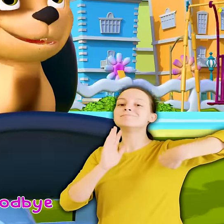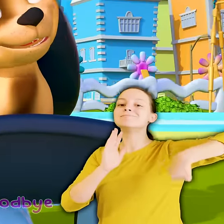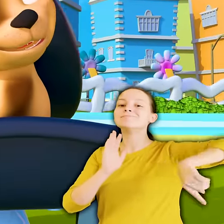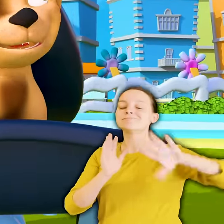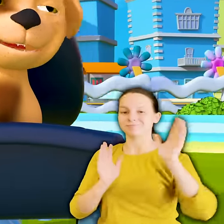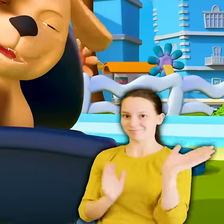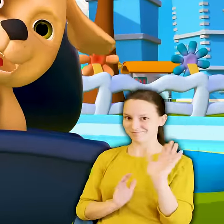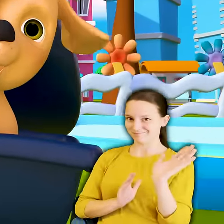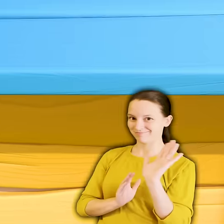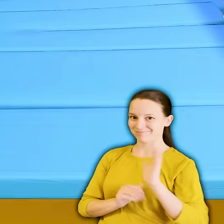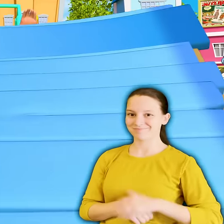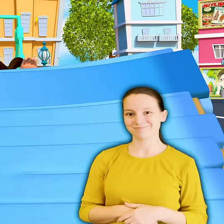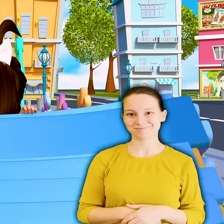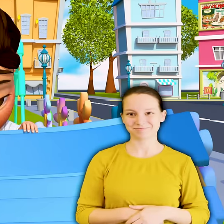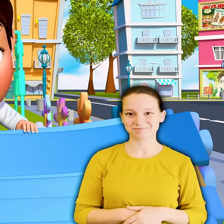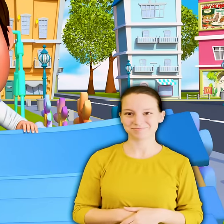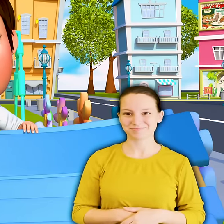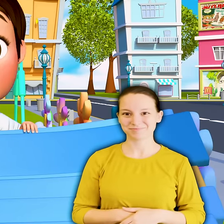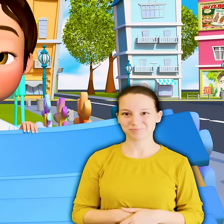goodbye